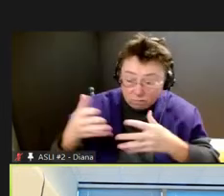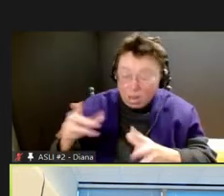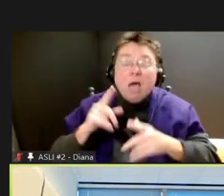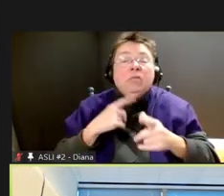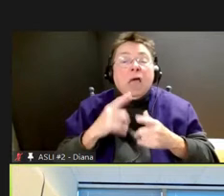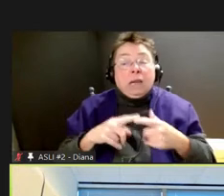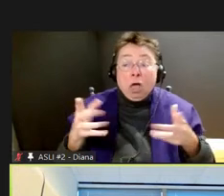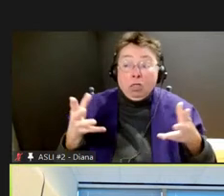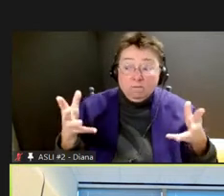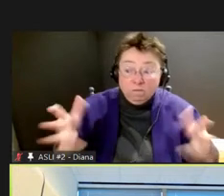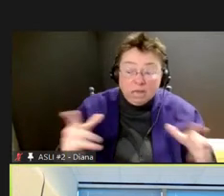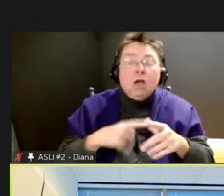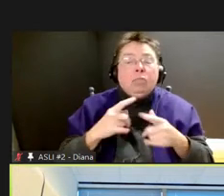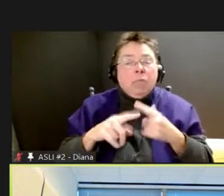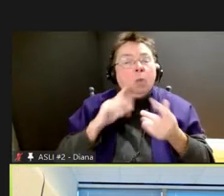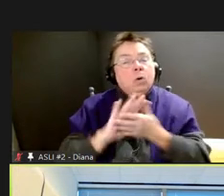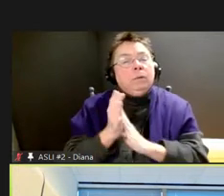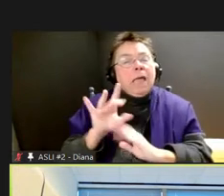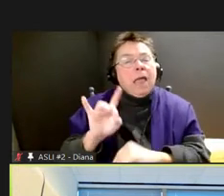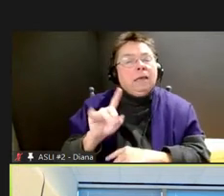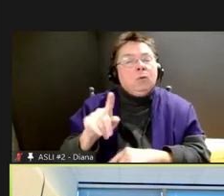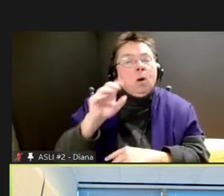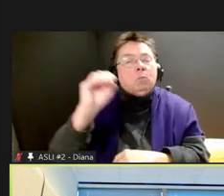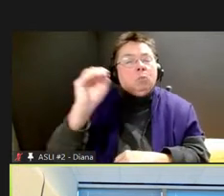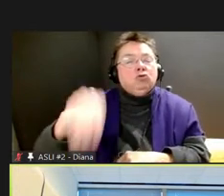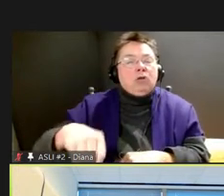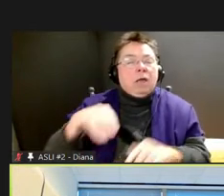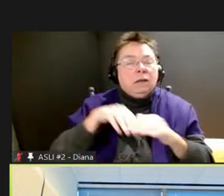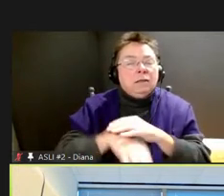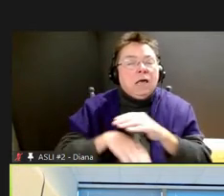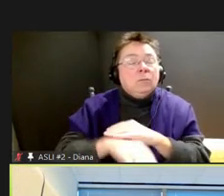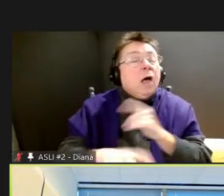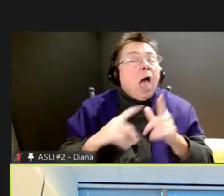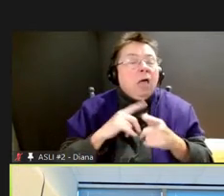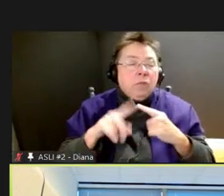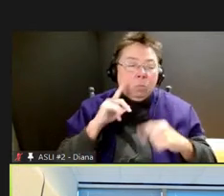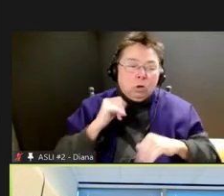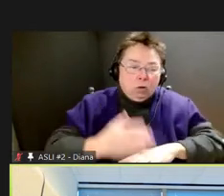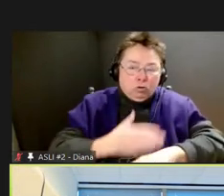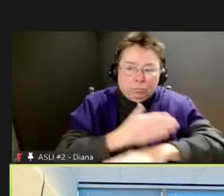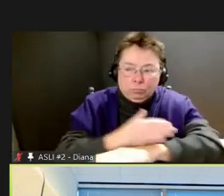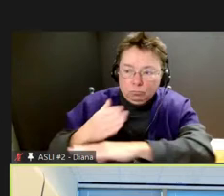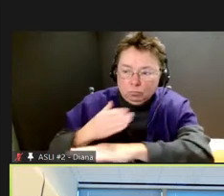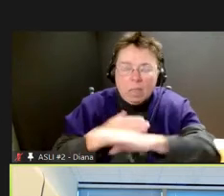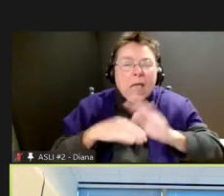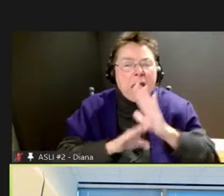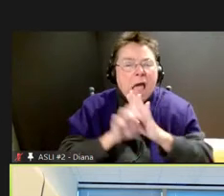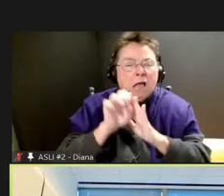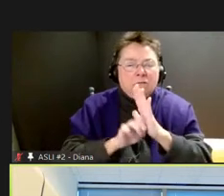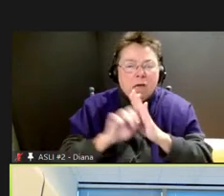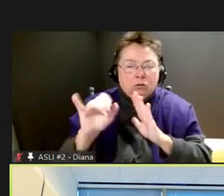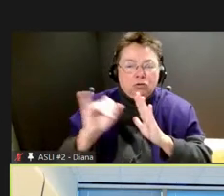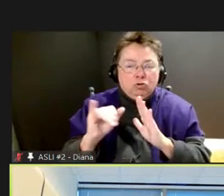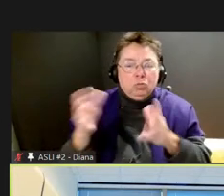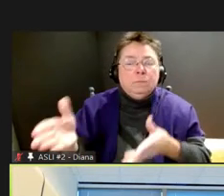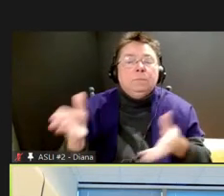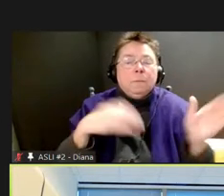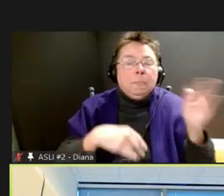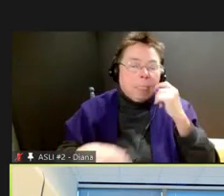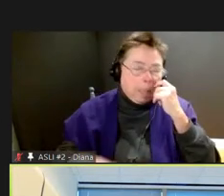81% accessible. The program also includes upgrades or replacements of existing elevators. Next slide, please.